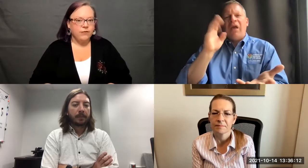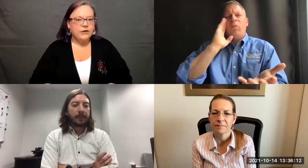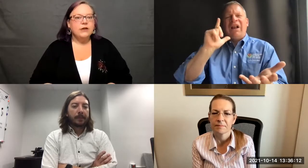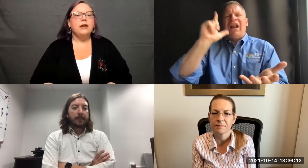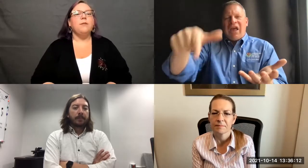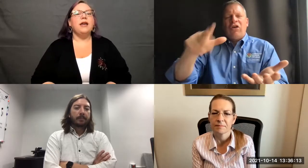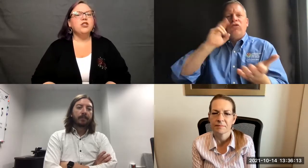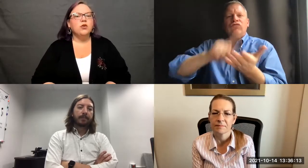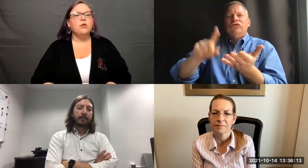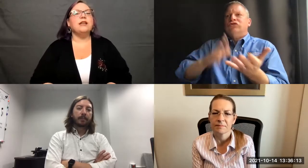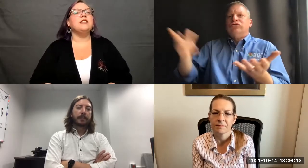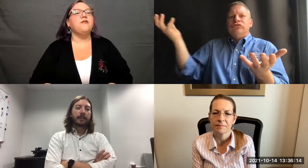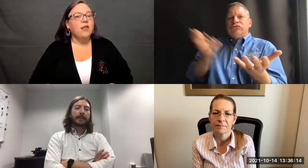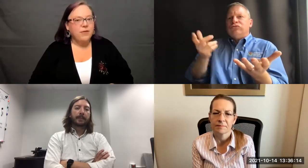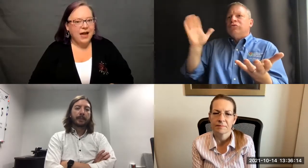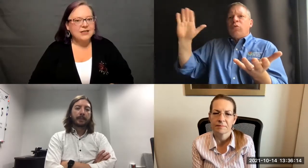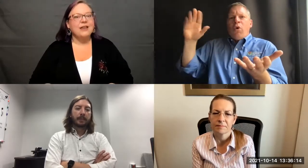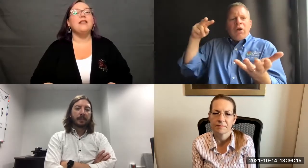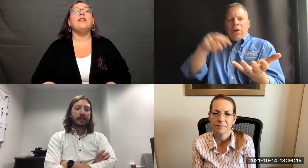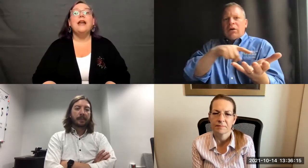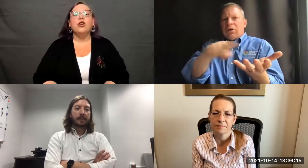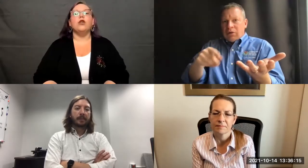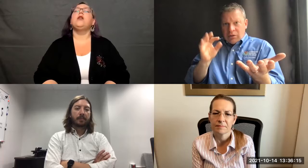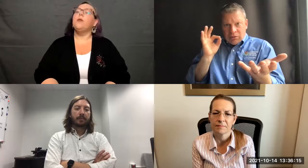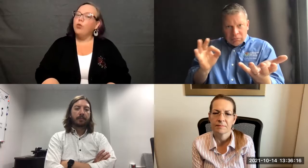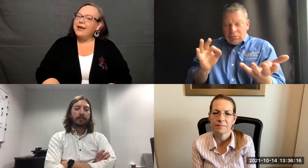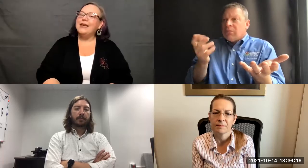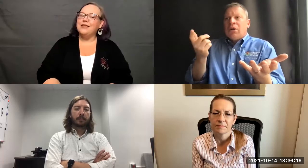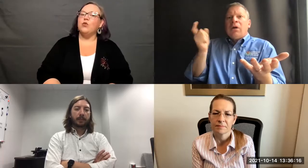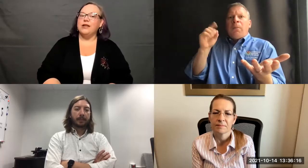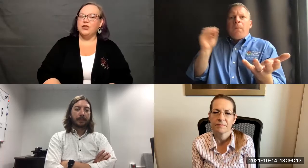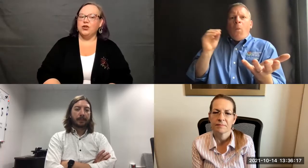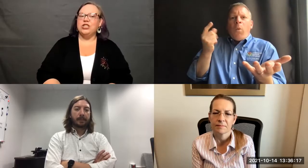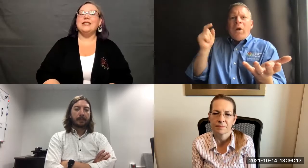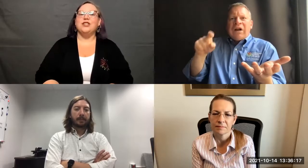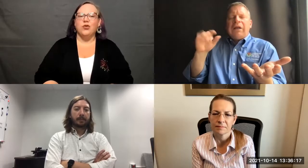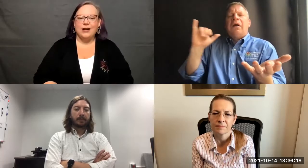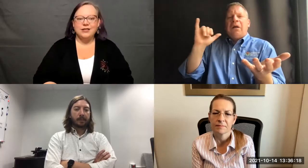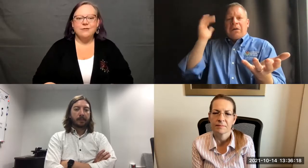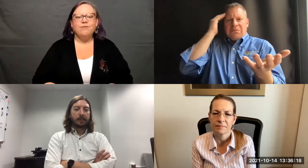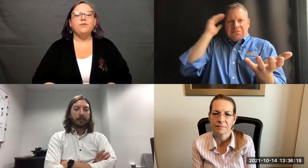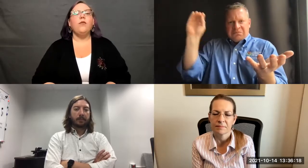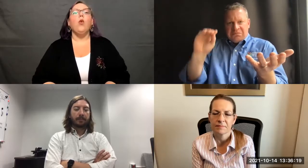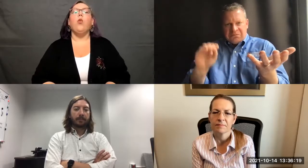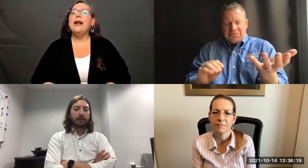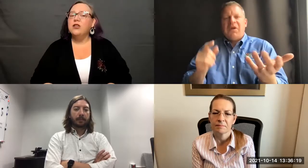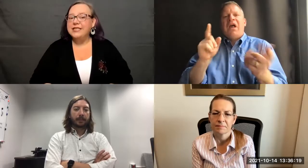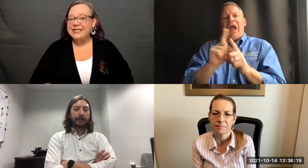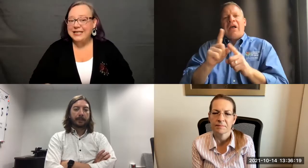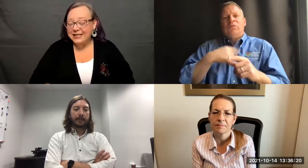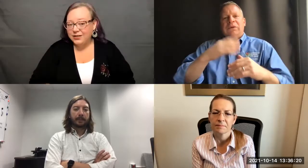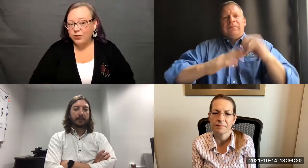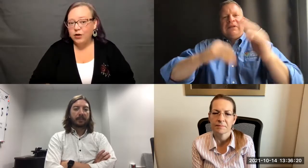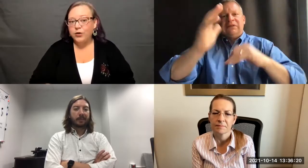data, making sure that we can develop that and then later bring in the research and integrate it. What else